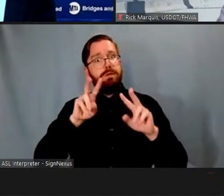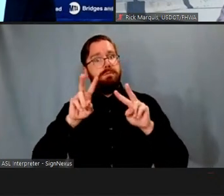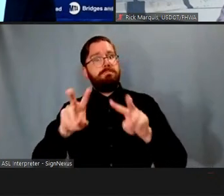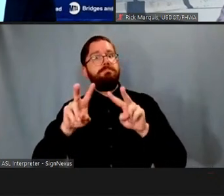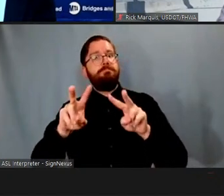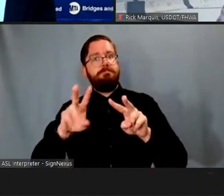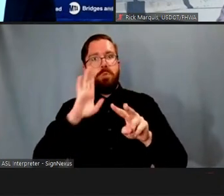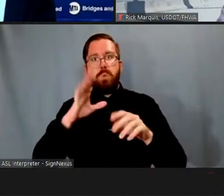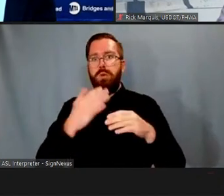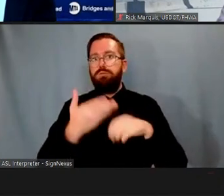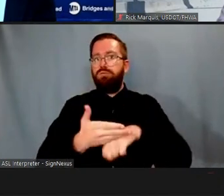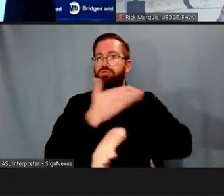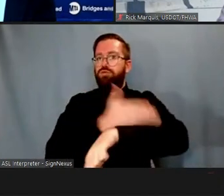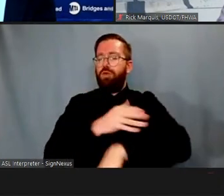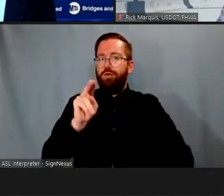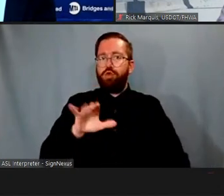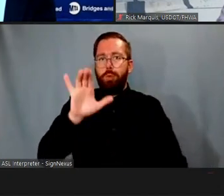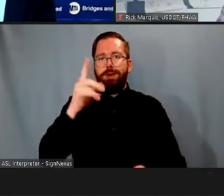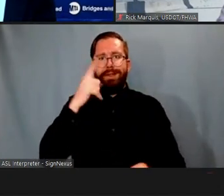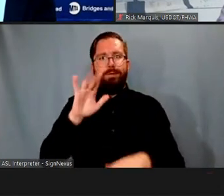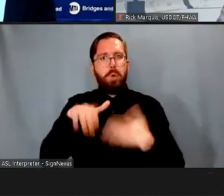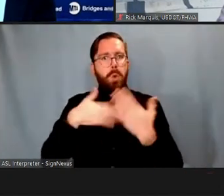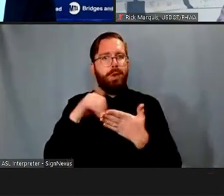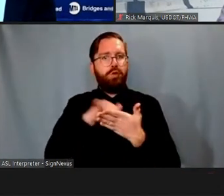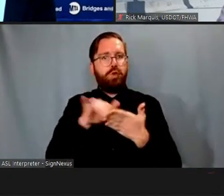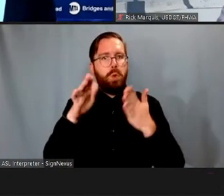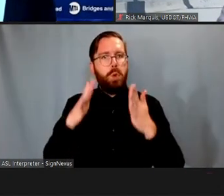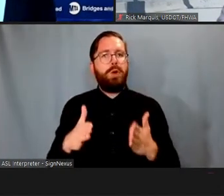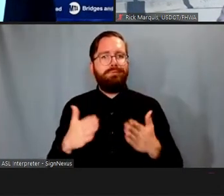to live so thank you very much